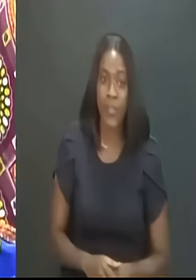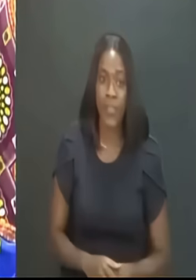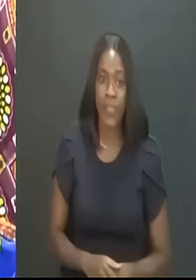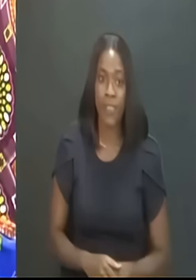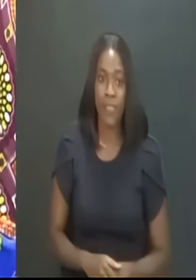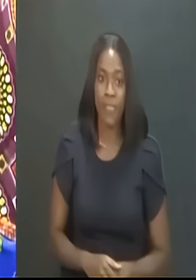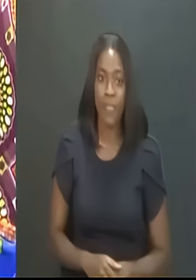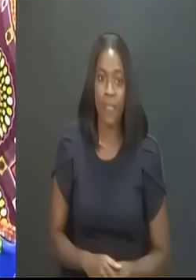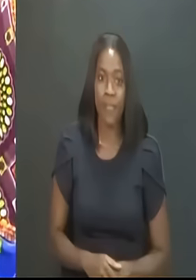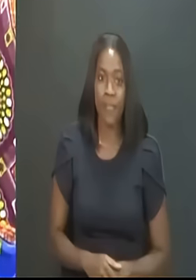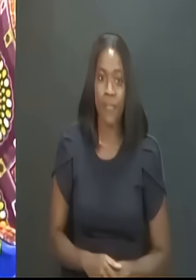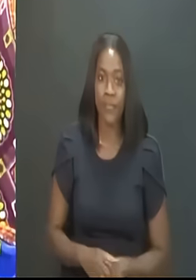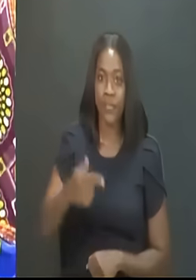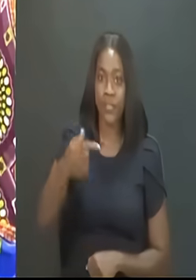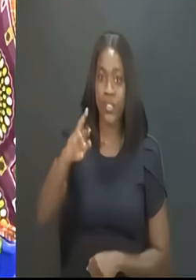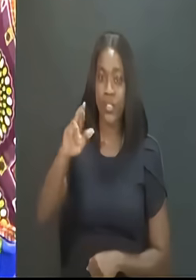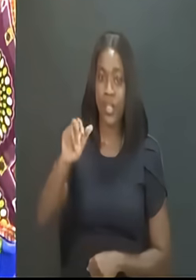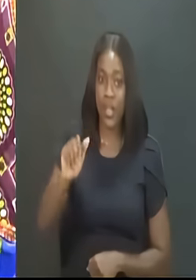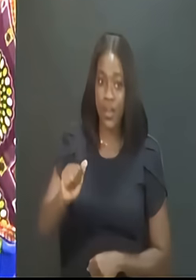GRA, Ghana Gas,